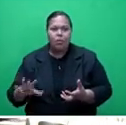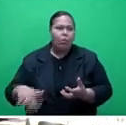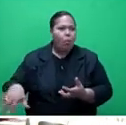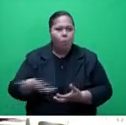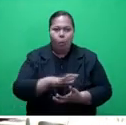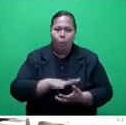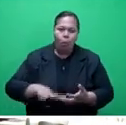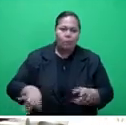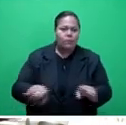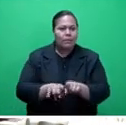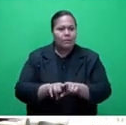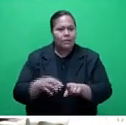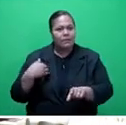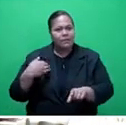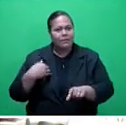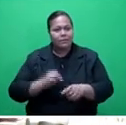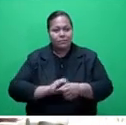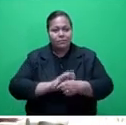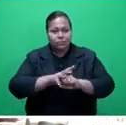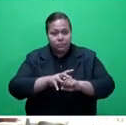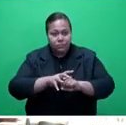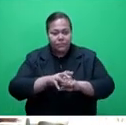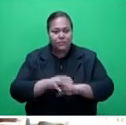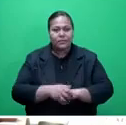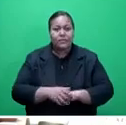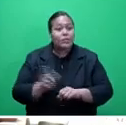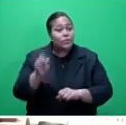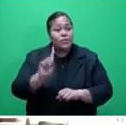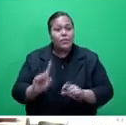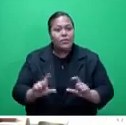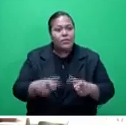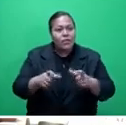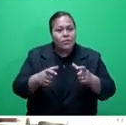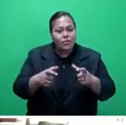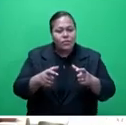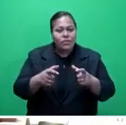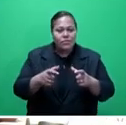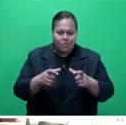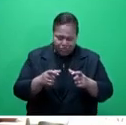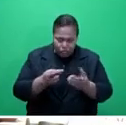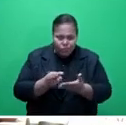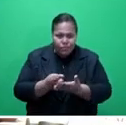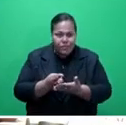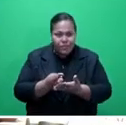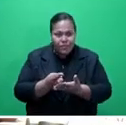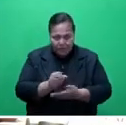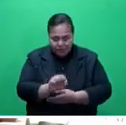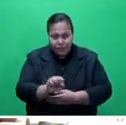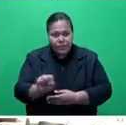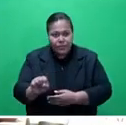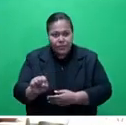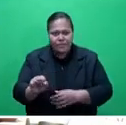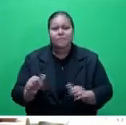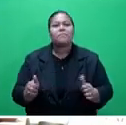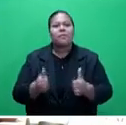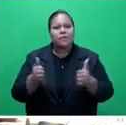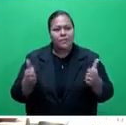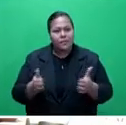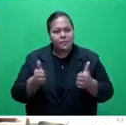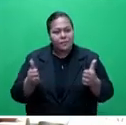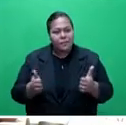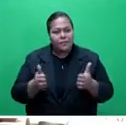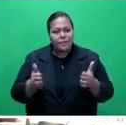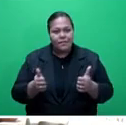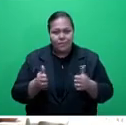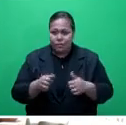COVID-19. Today, the challenges we face are real. They are serious and they are many.